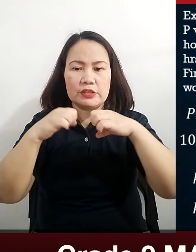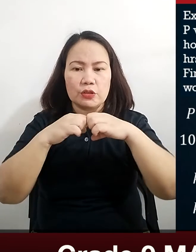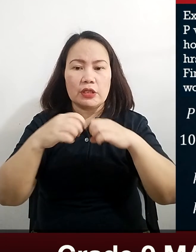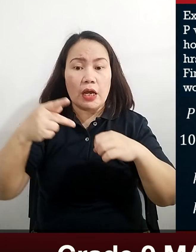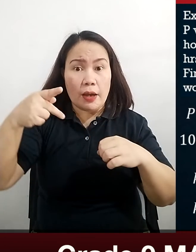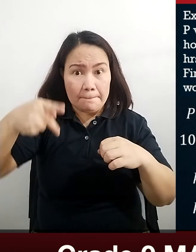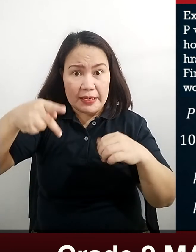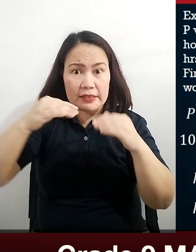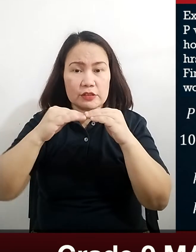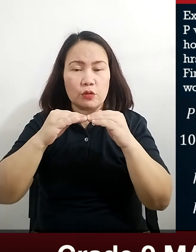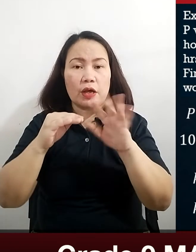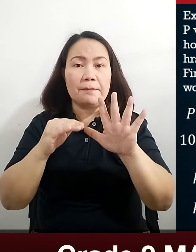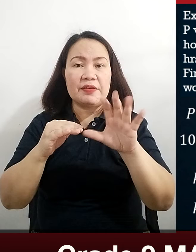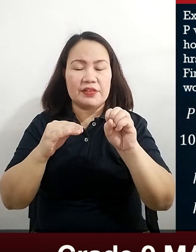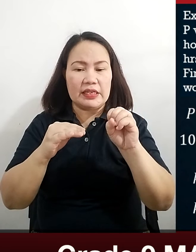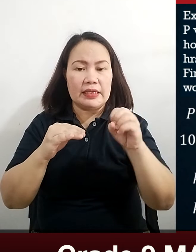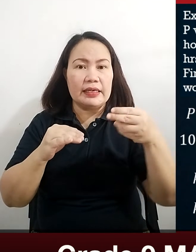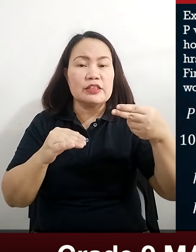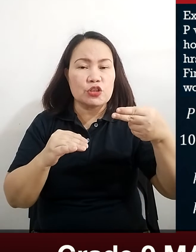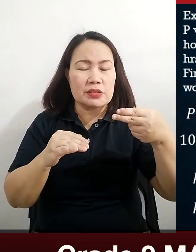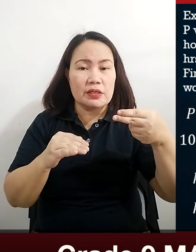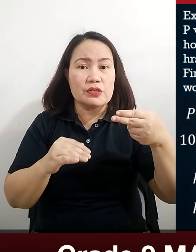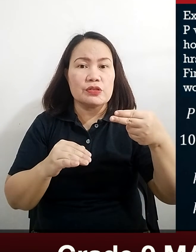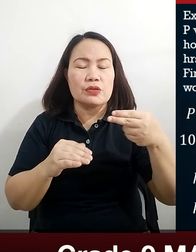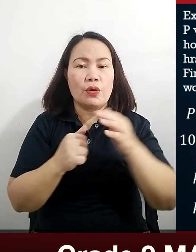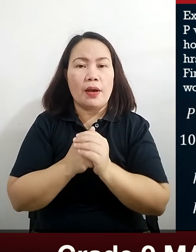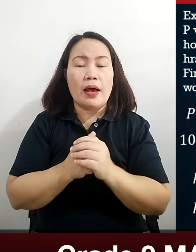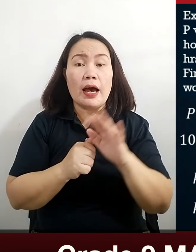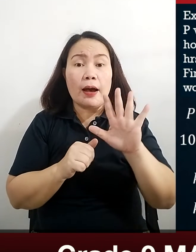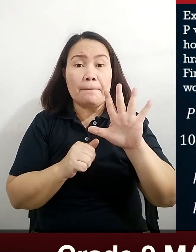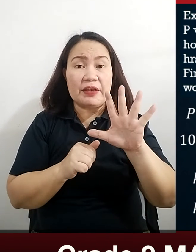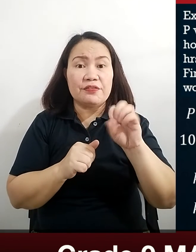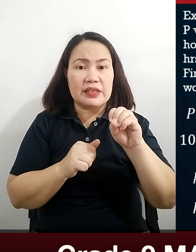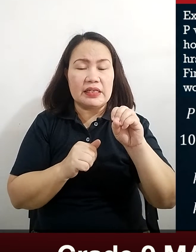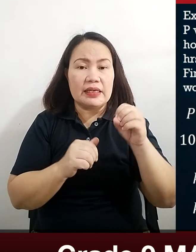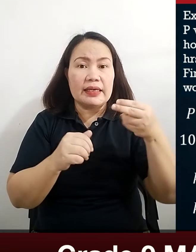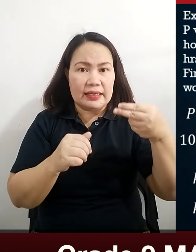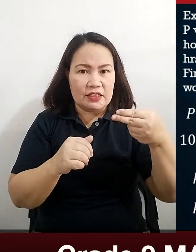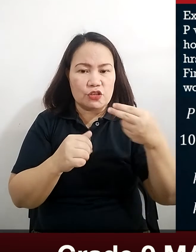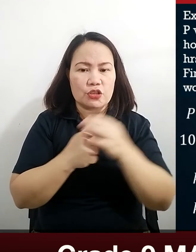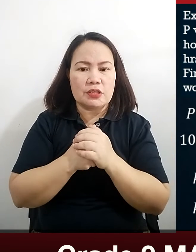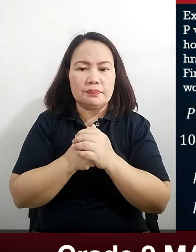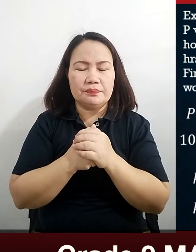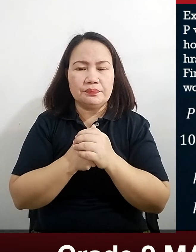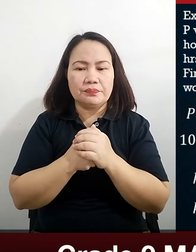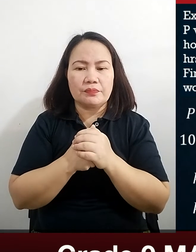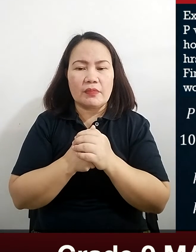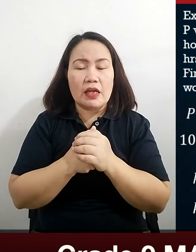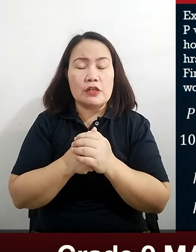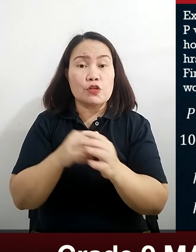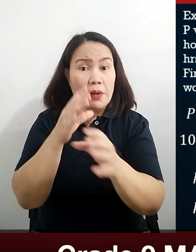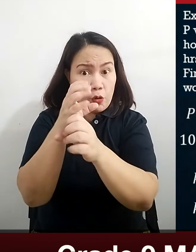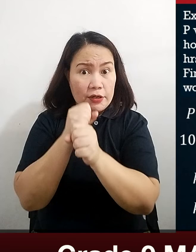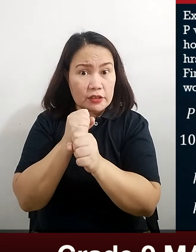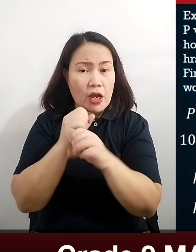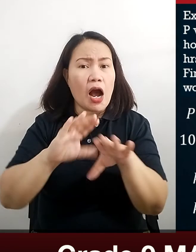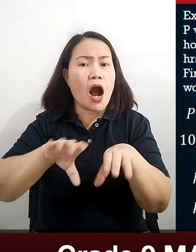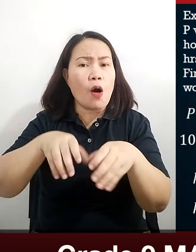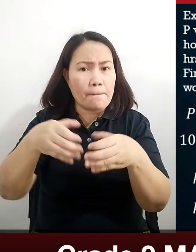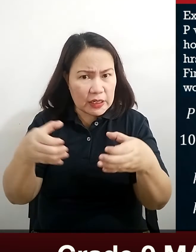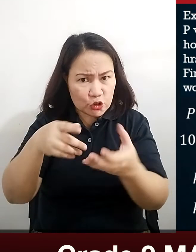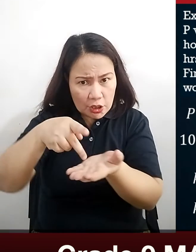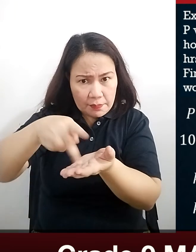Okay? So, P is equal to 50H. So, ngayon, makukuha na natin kung magkano yung